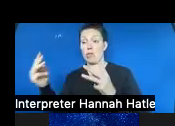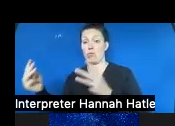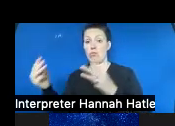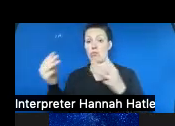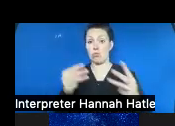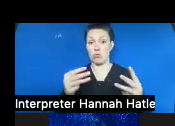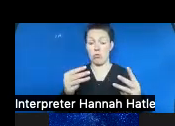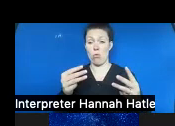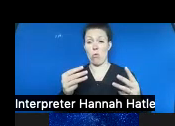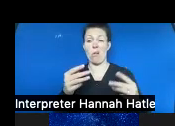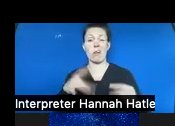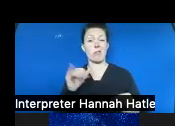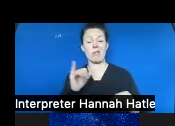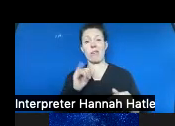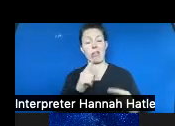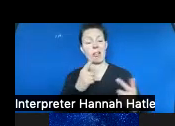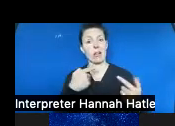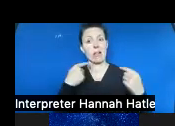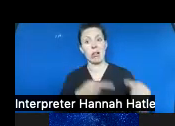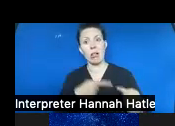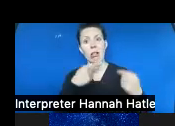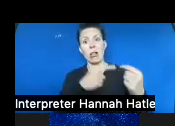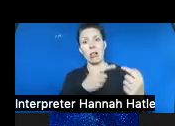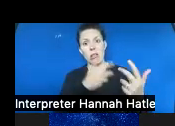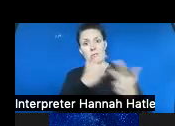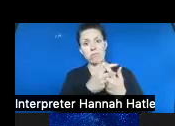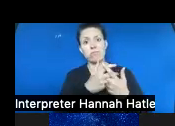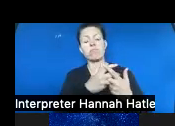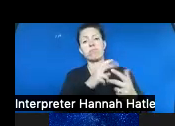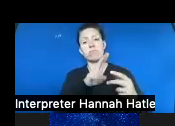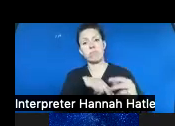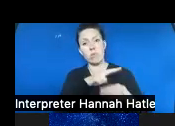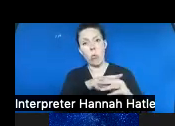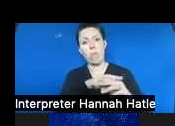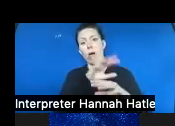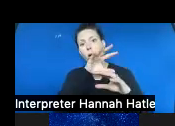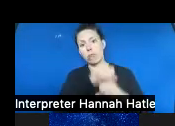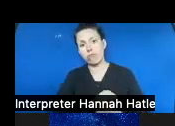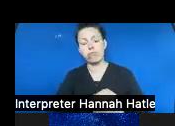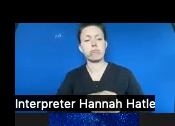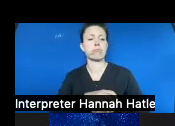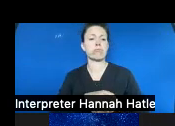just feel, to get back into that normalcy. There's a